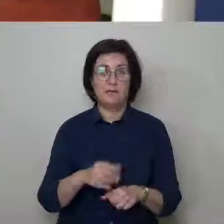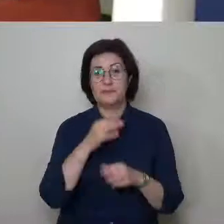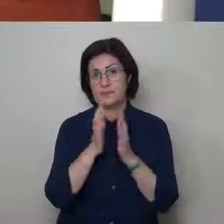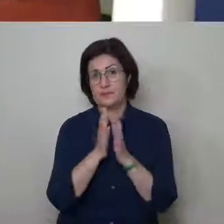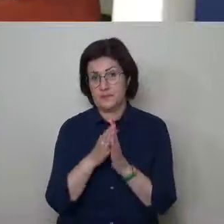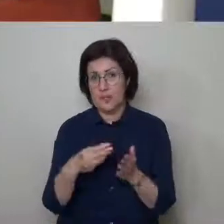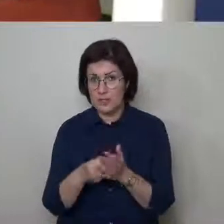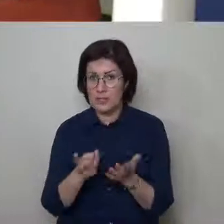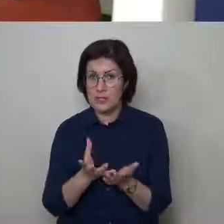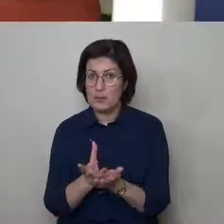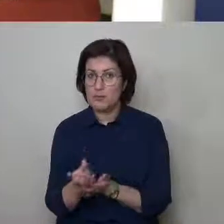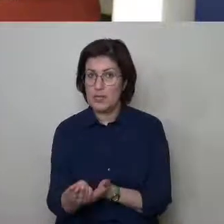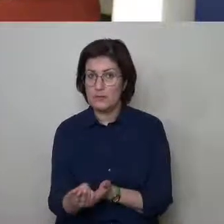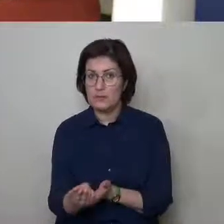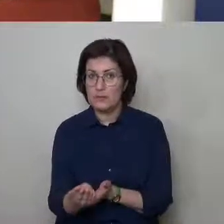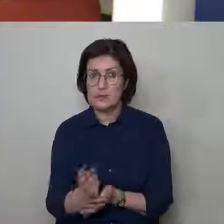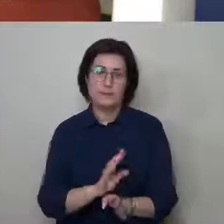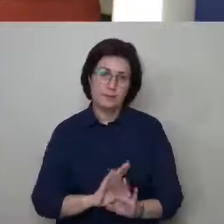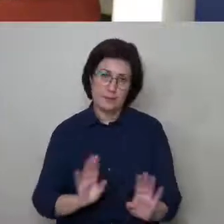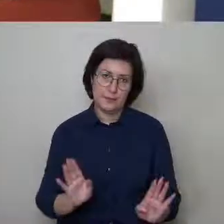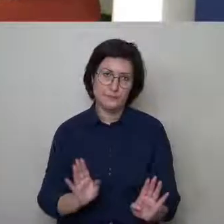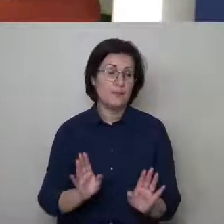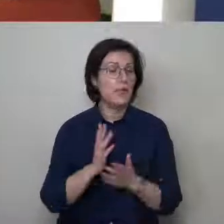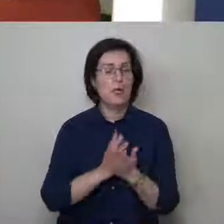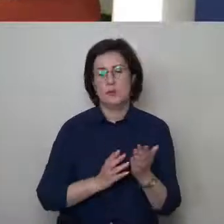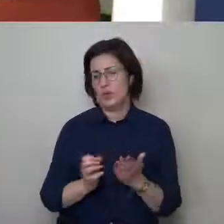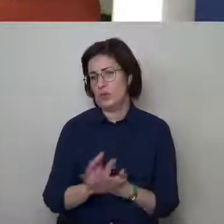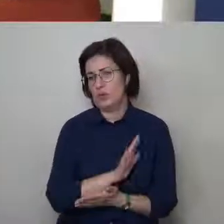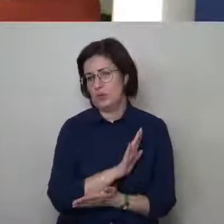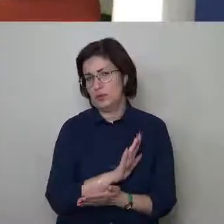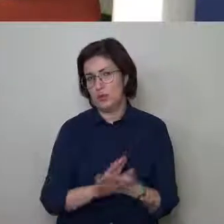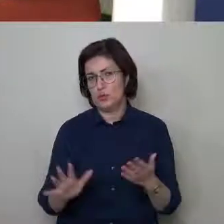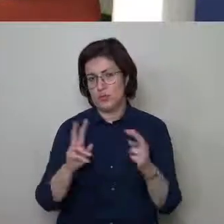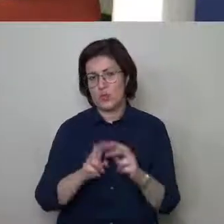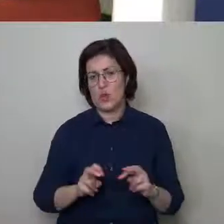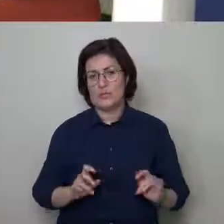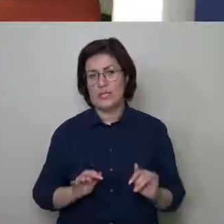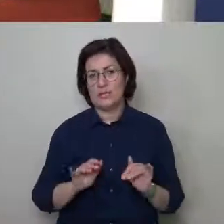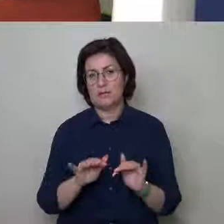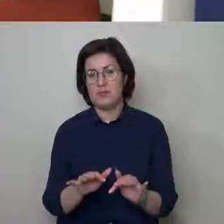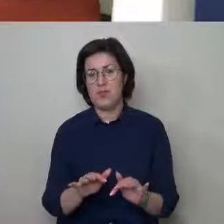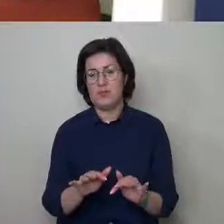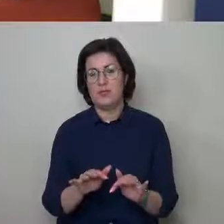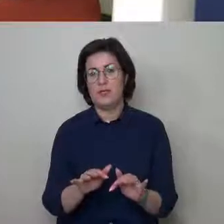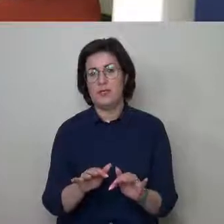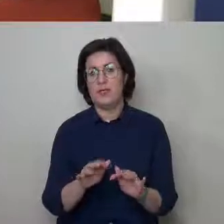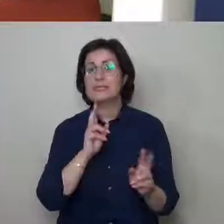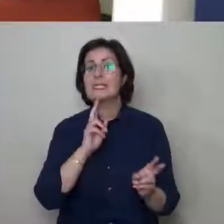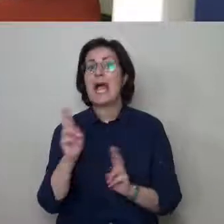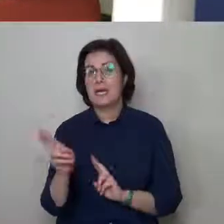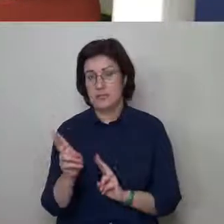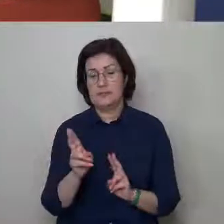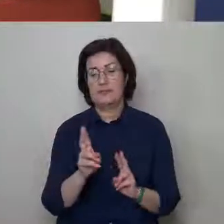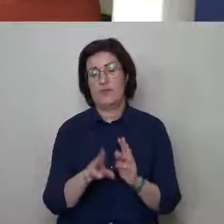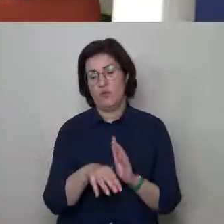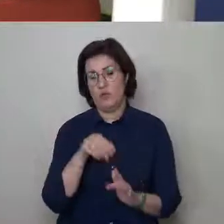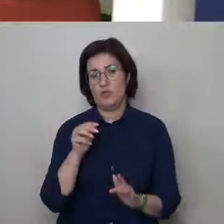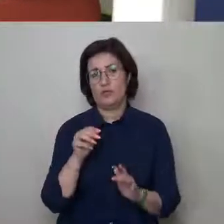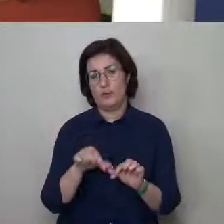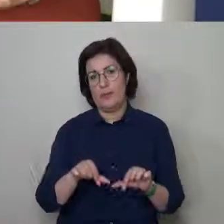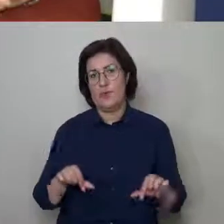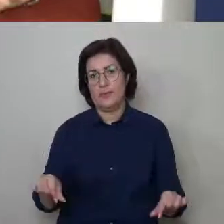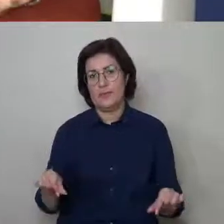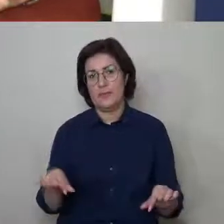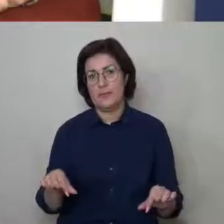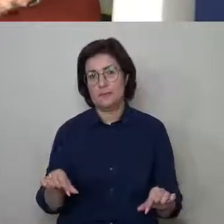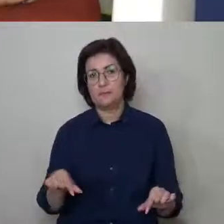law. Does one have to pay any money? No. It's completely free when